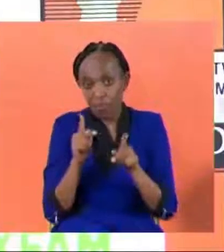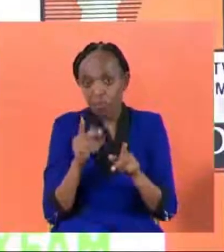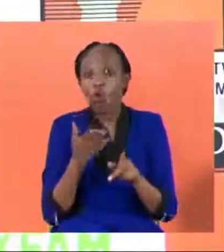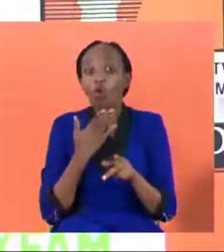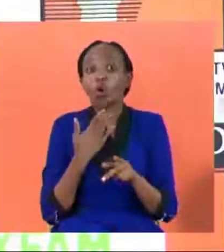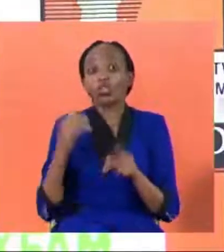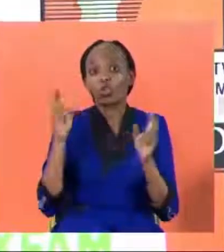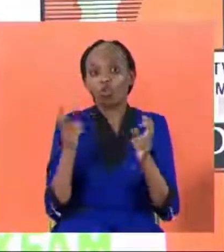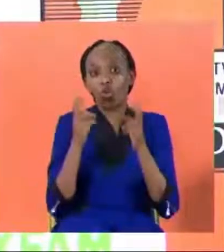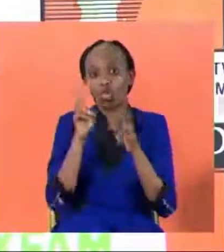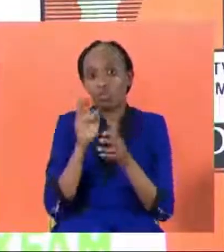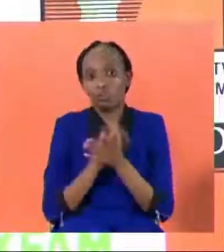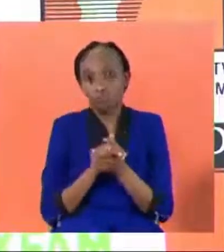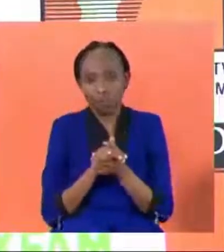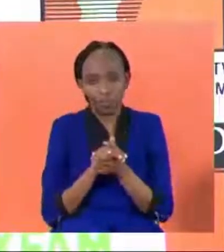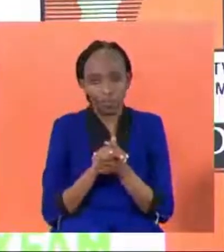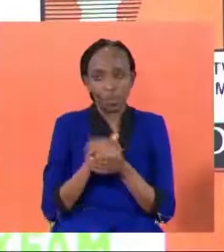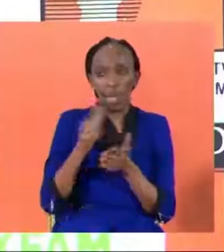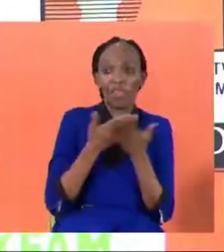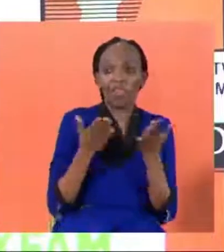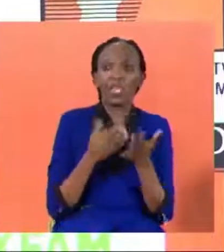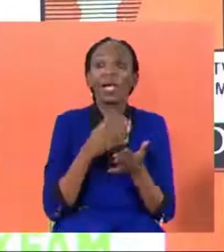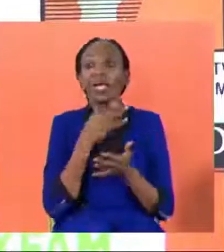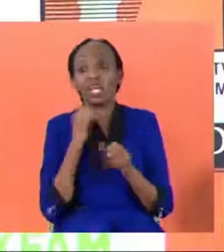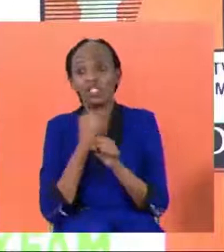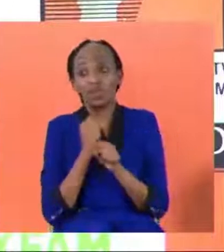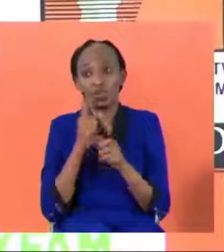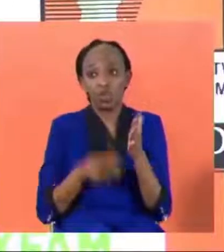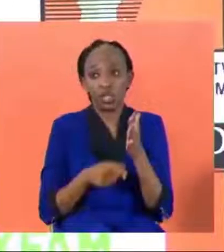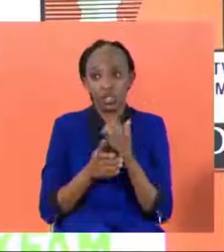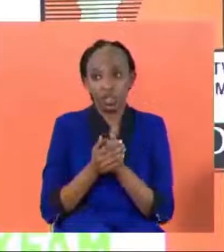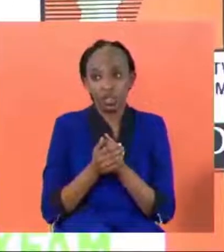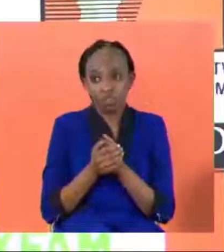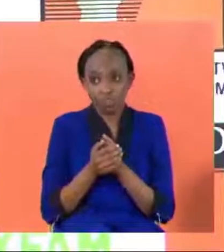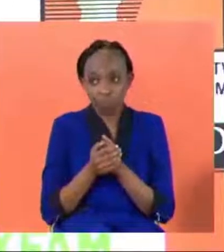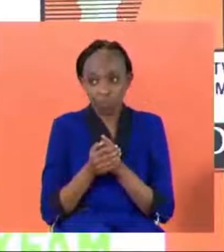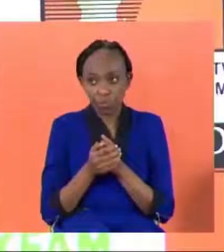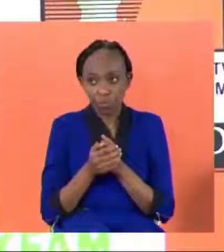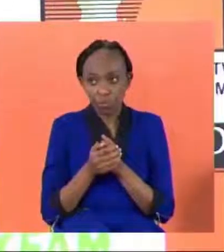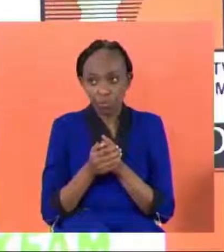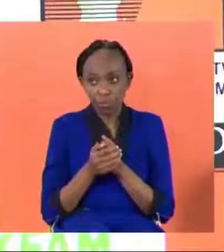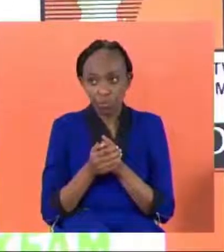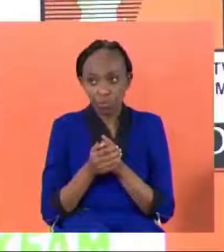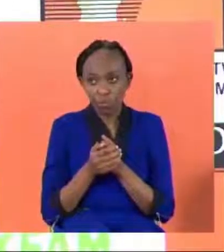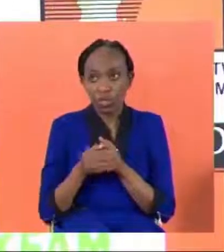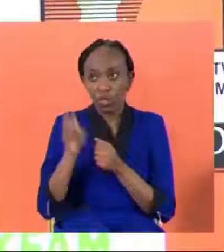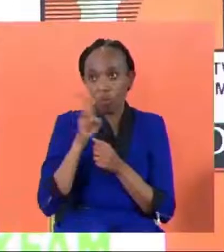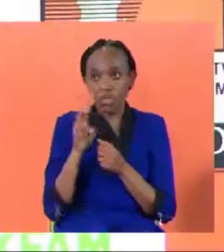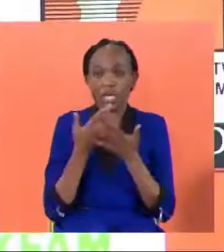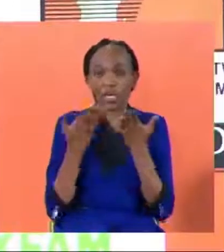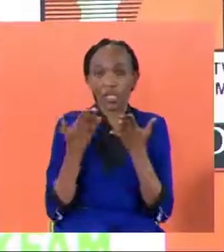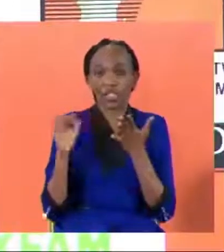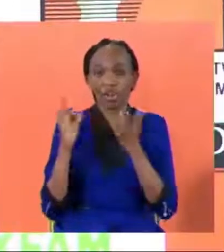to watch. Another thing I like to do is, in my process of looking at stories, is looking at the elements